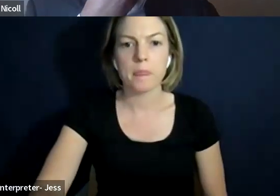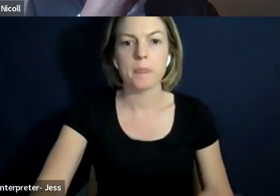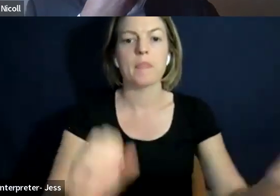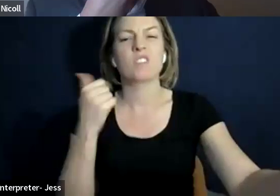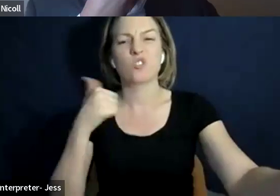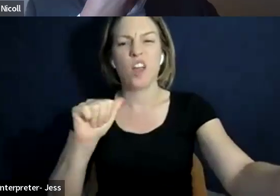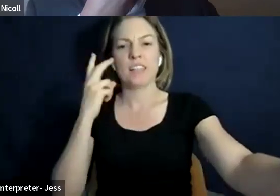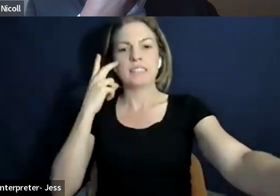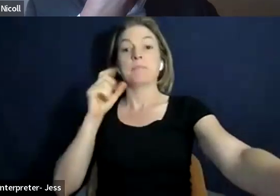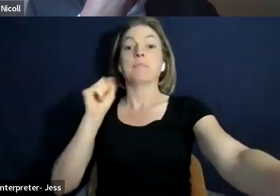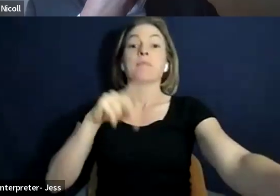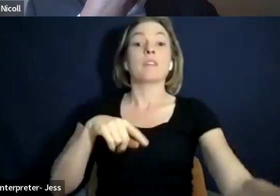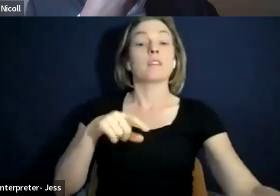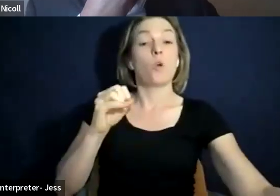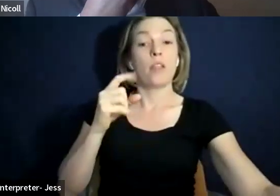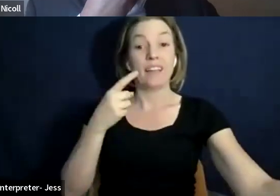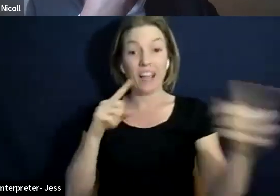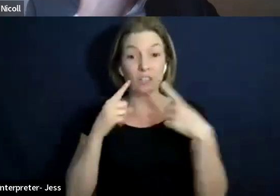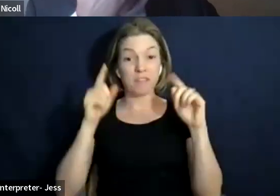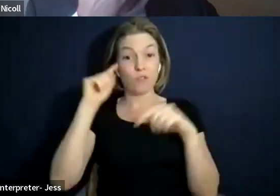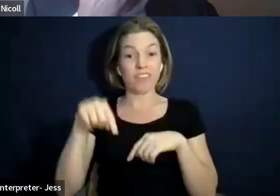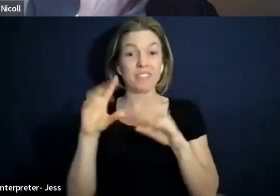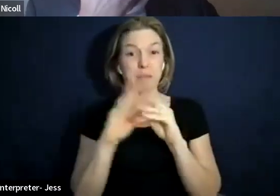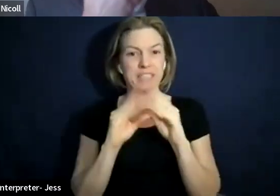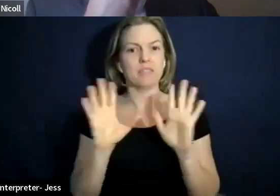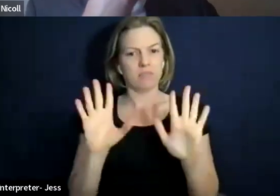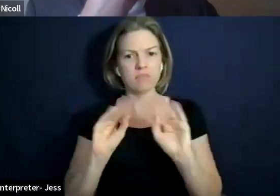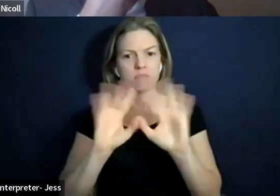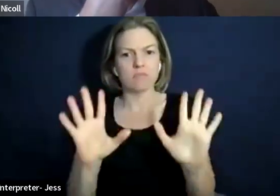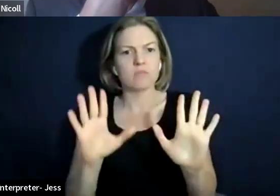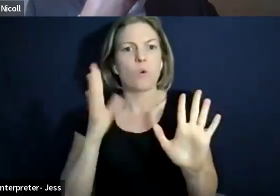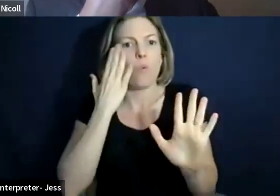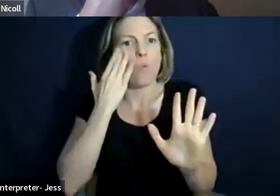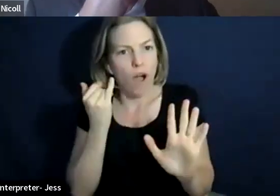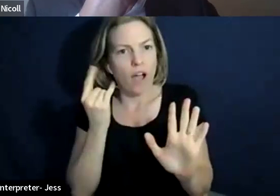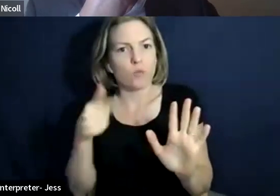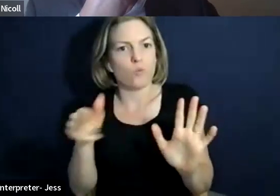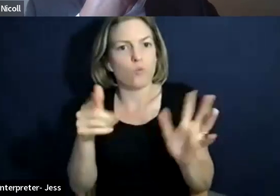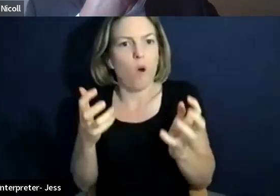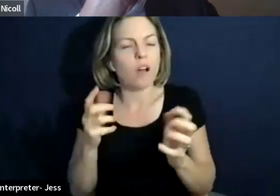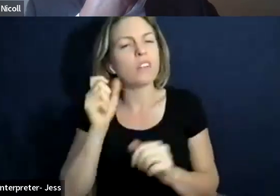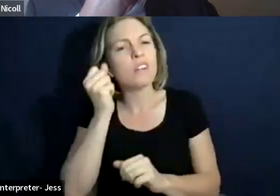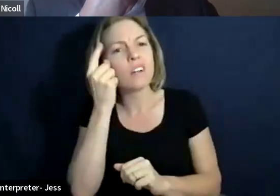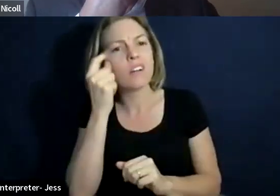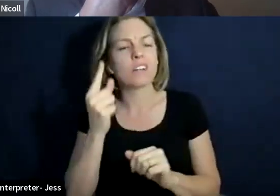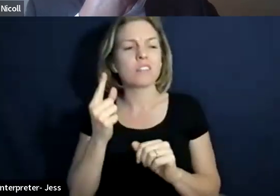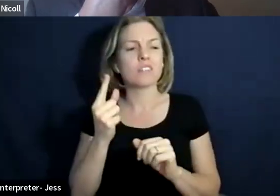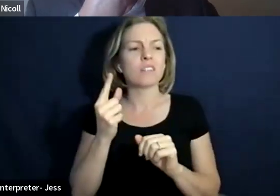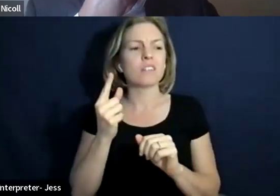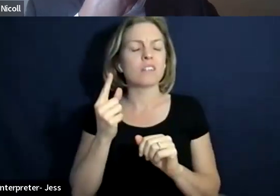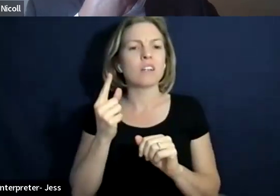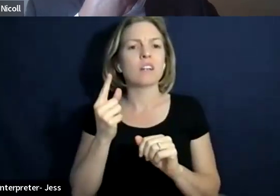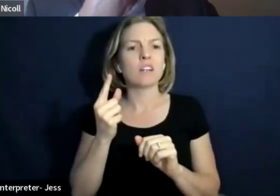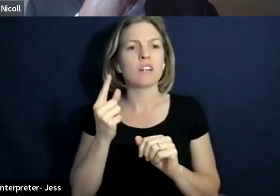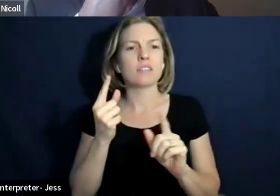So the announcement for this meeting was very clear about why you want to do it, but it didn't really provide, and